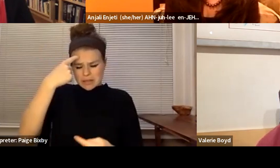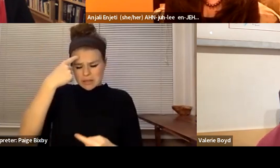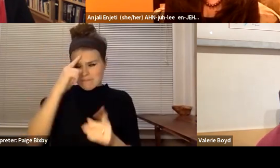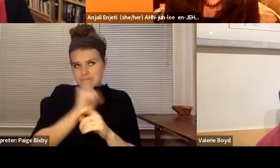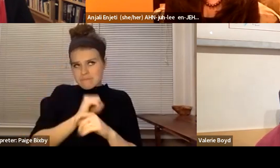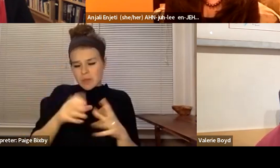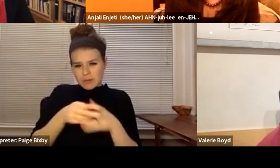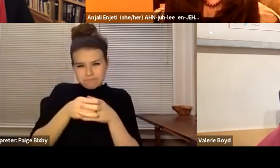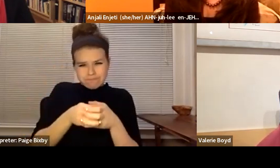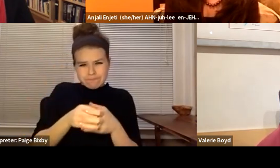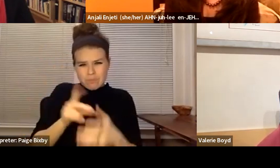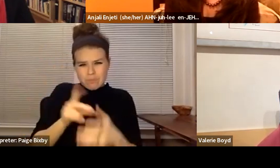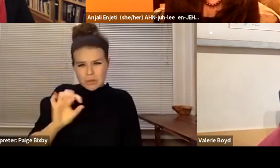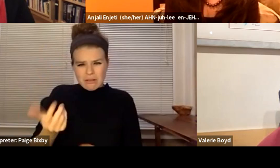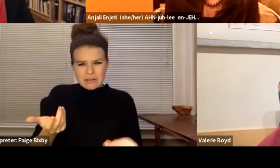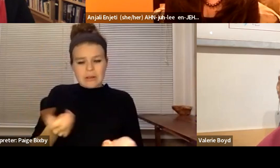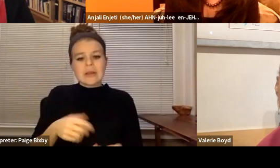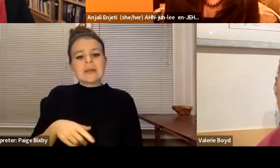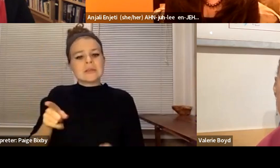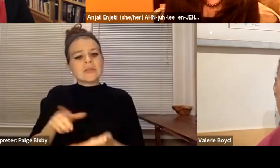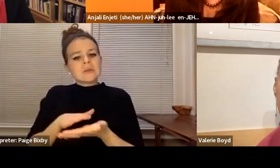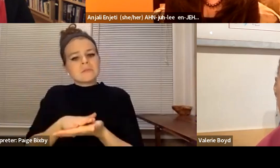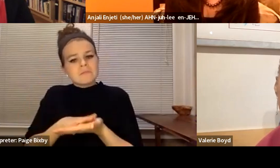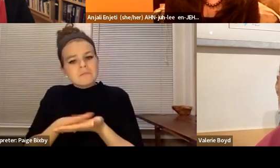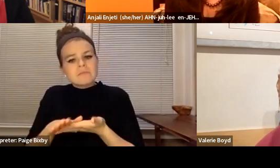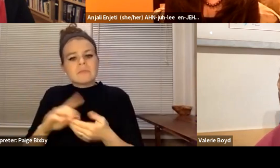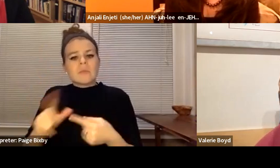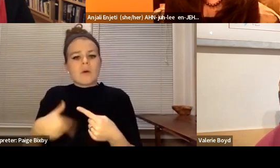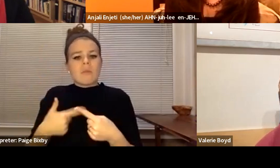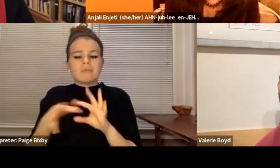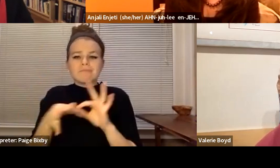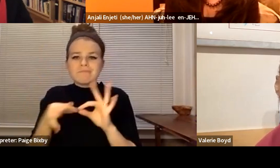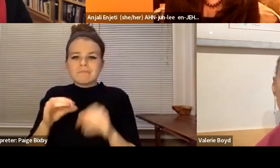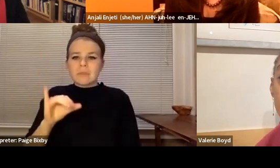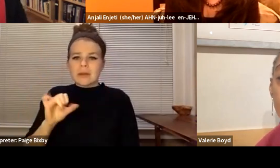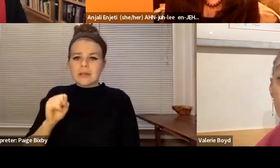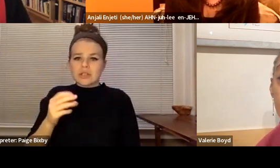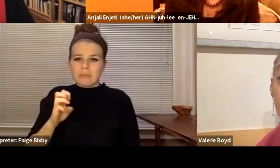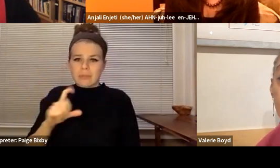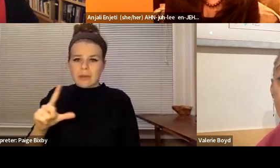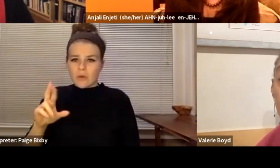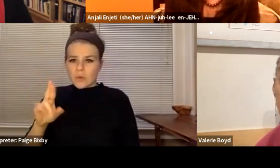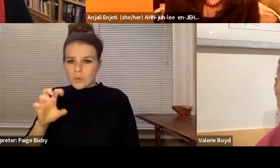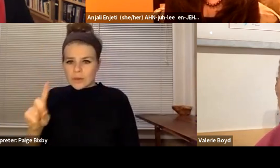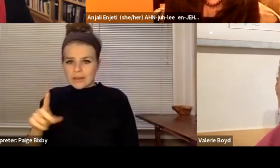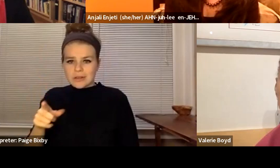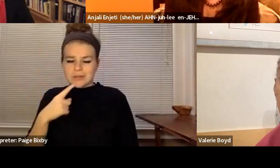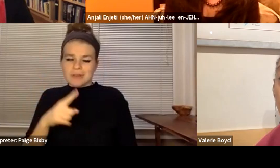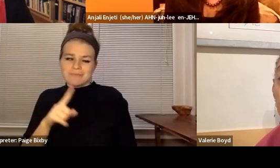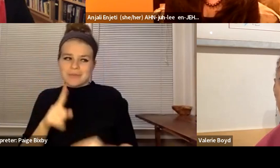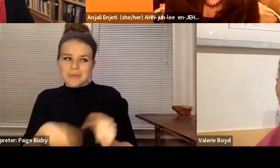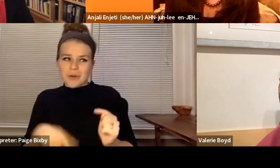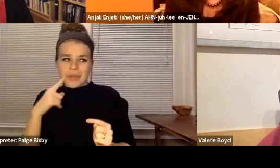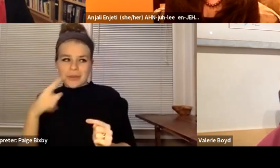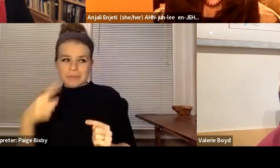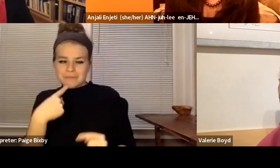She was also very kind in her remarks about Ishmael Reed, saying she could never take him seriously. She seems to have